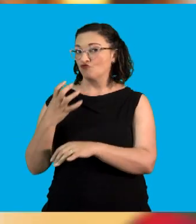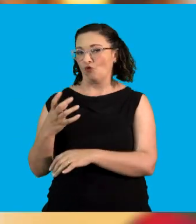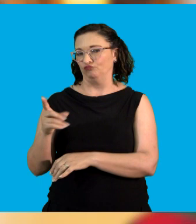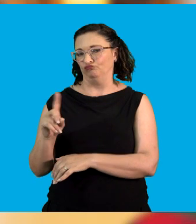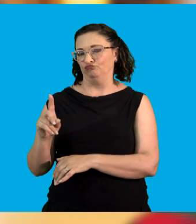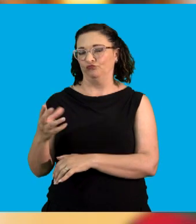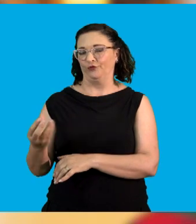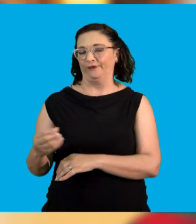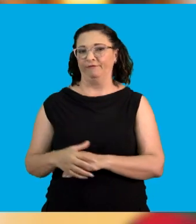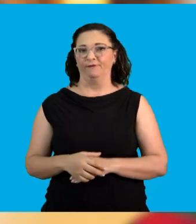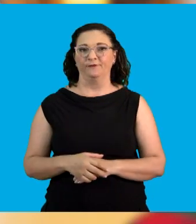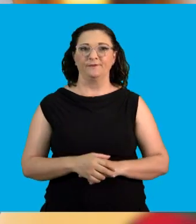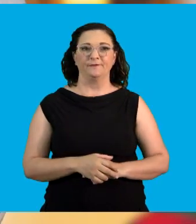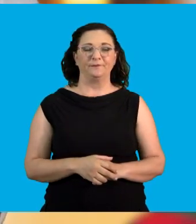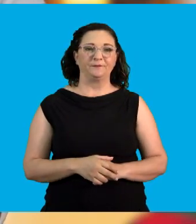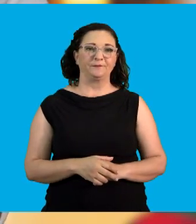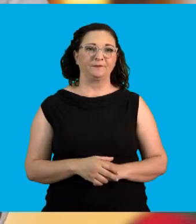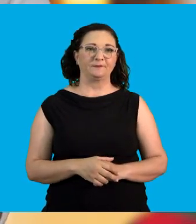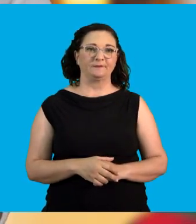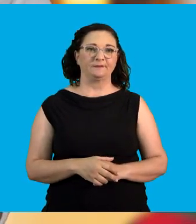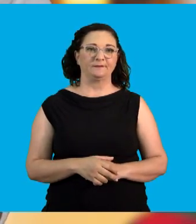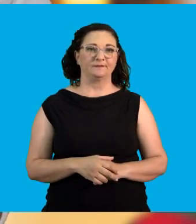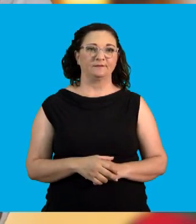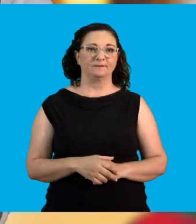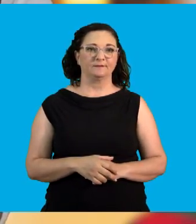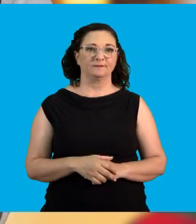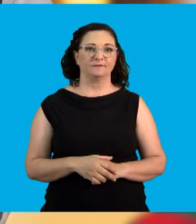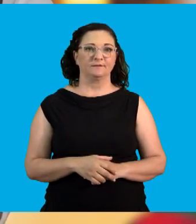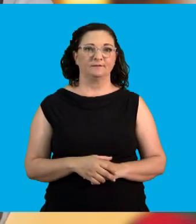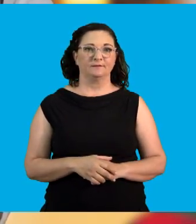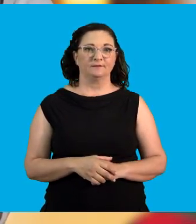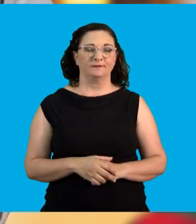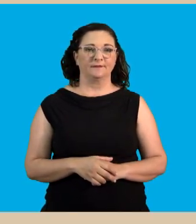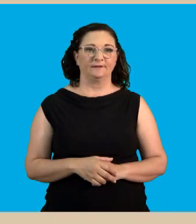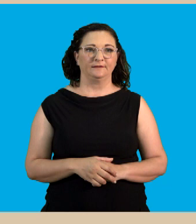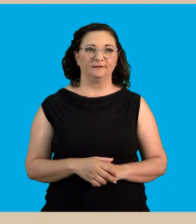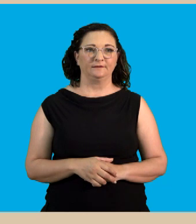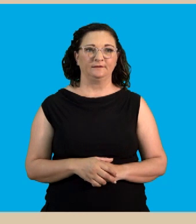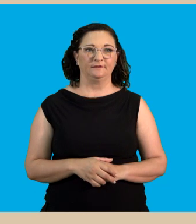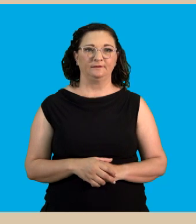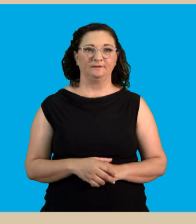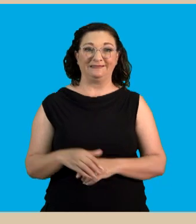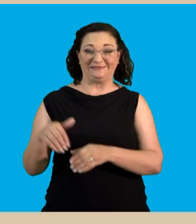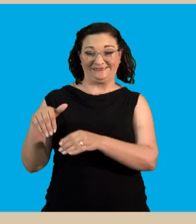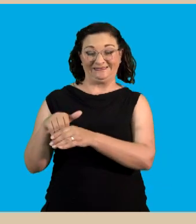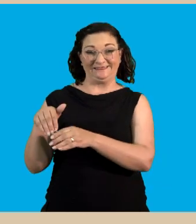rocks. That's why they are referred to as gaseous planets. So we will write that down. They consist